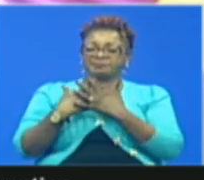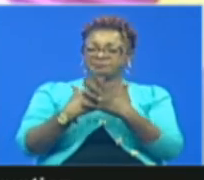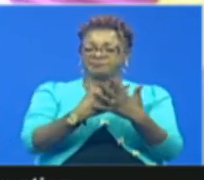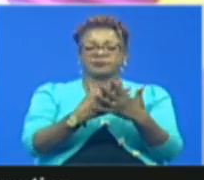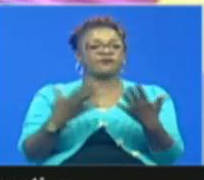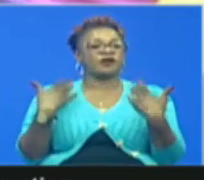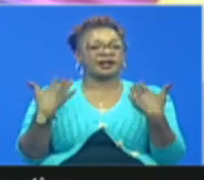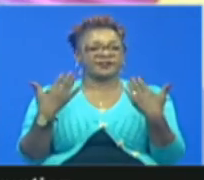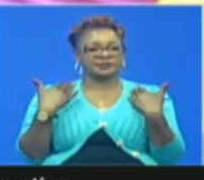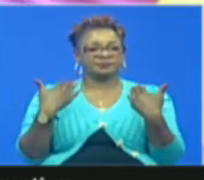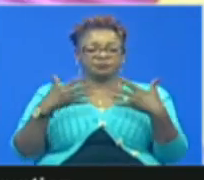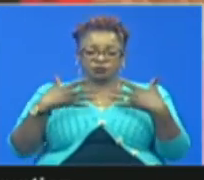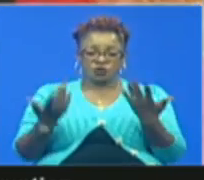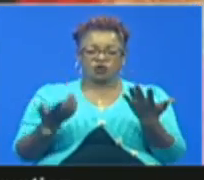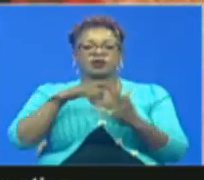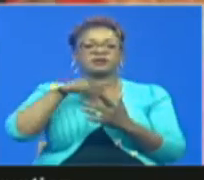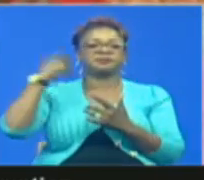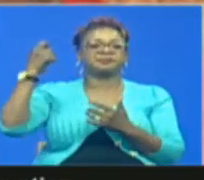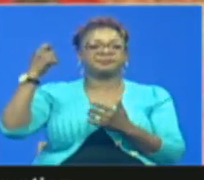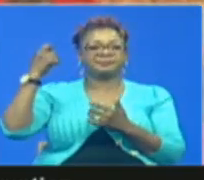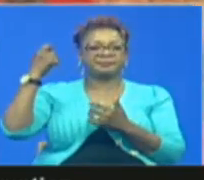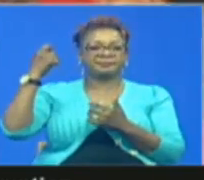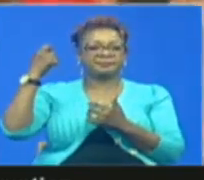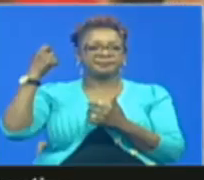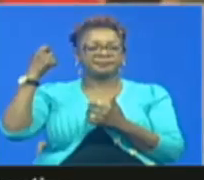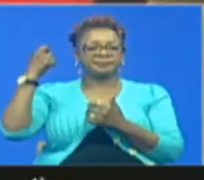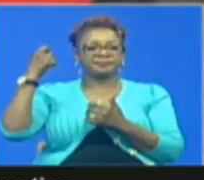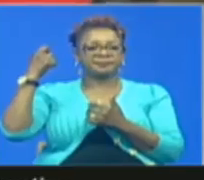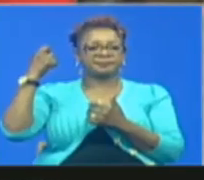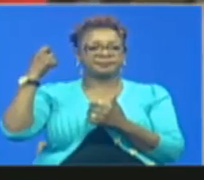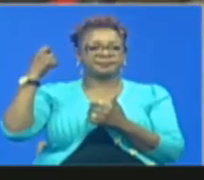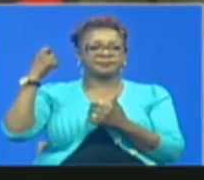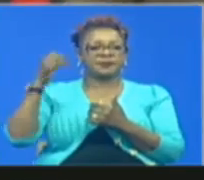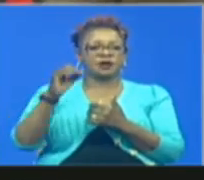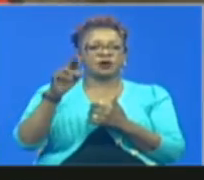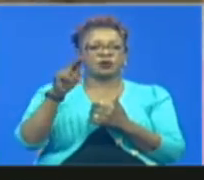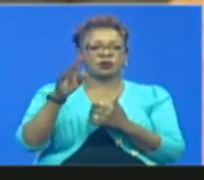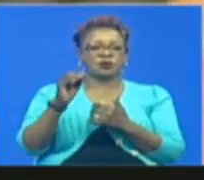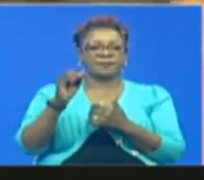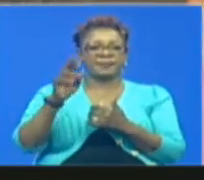ama unyongwe. Huko Kusa NTV.